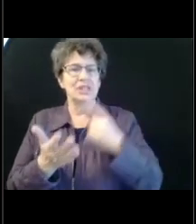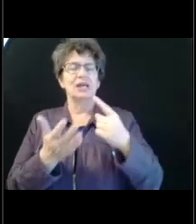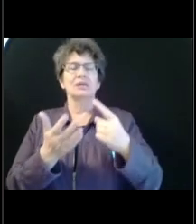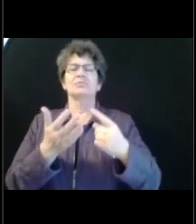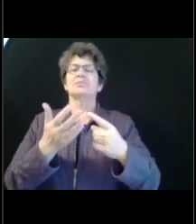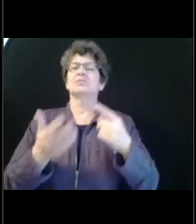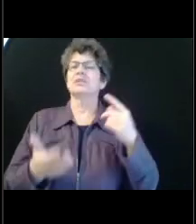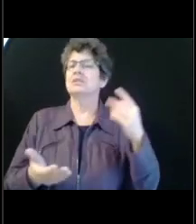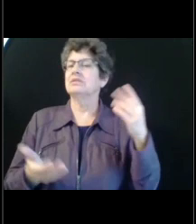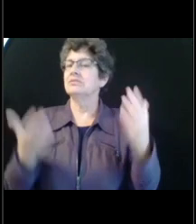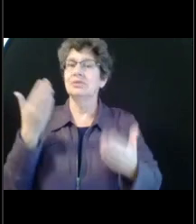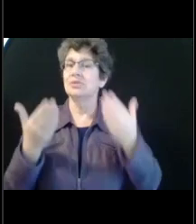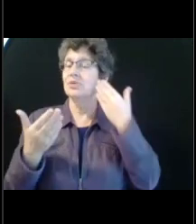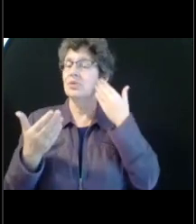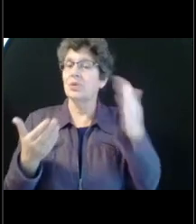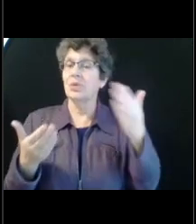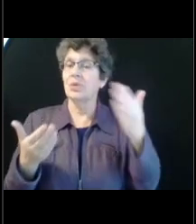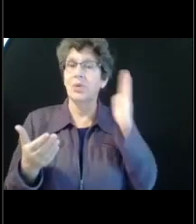what's going to happen.